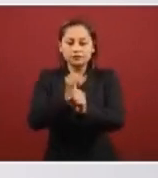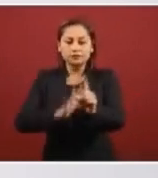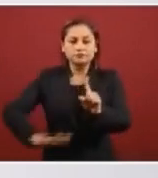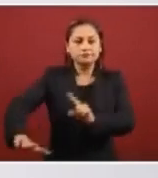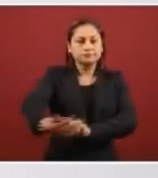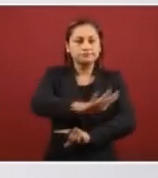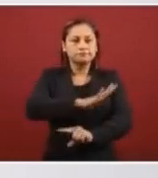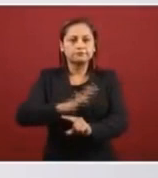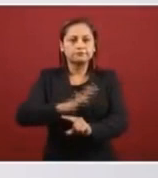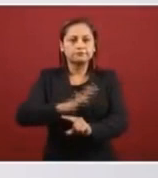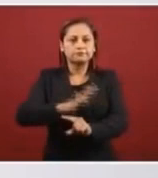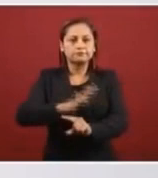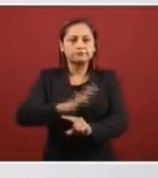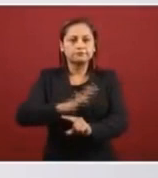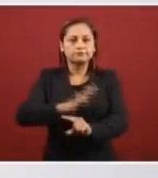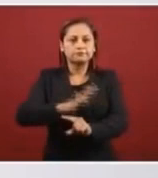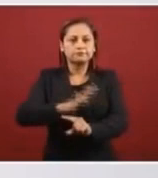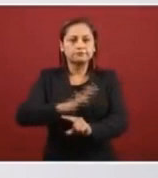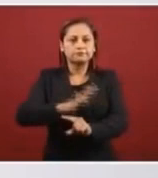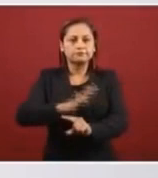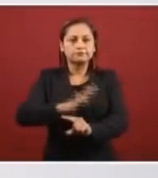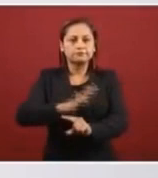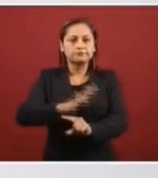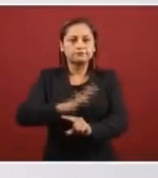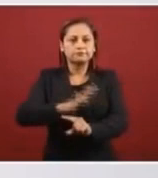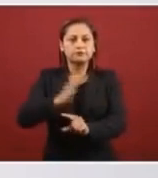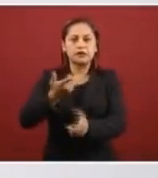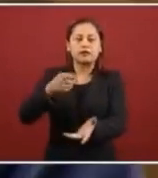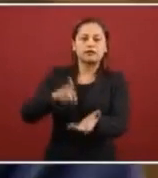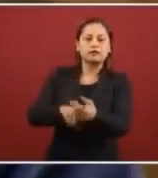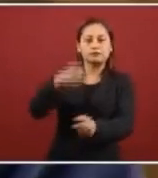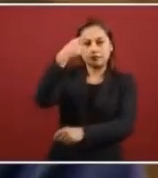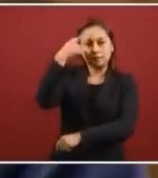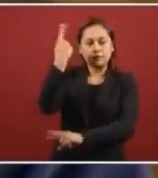of the Train Maya